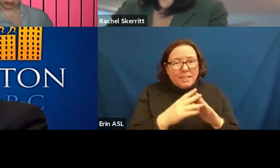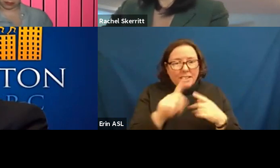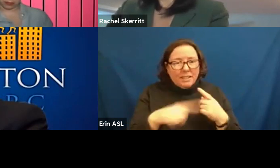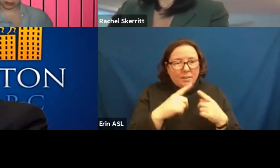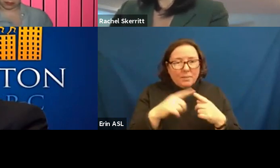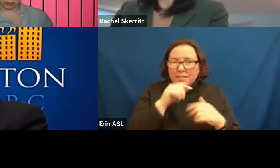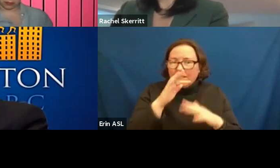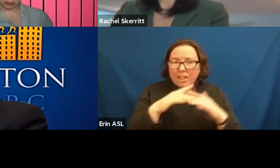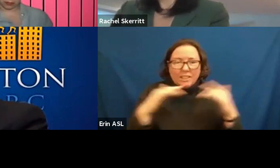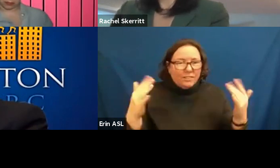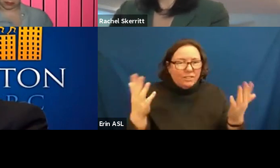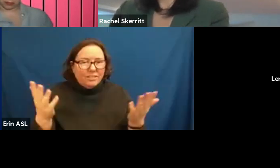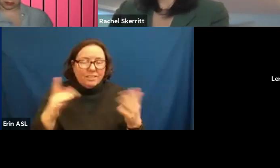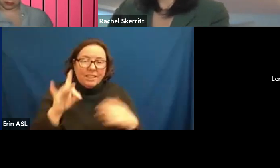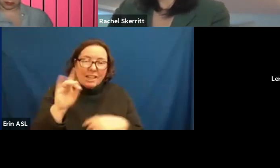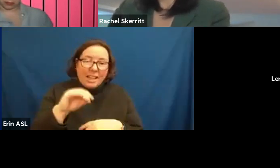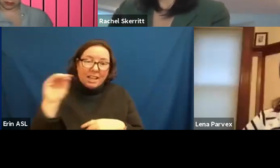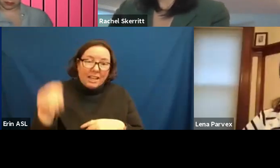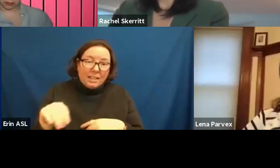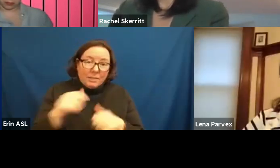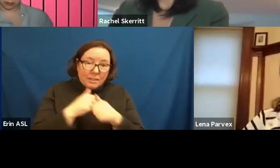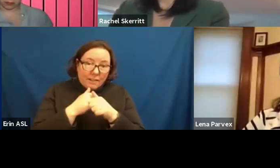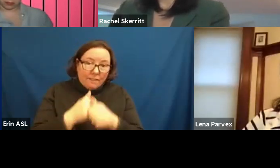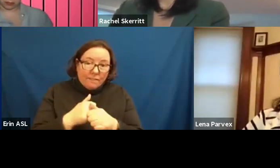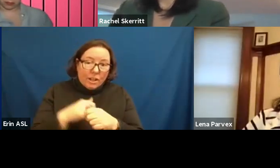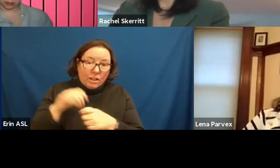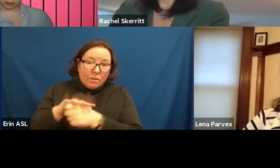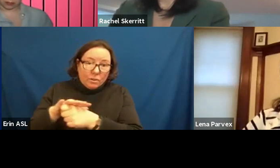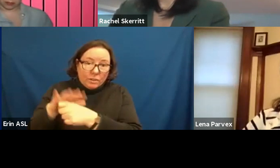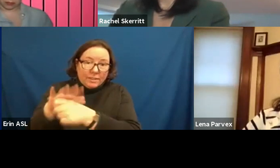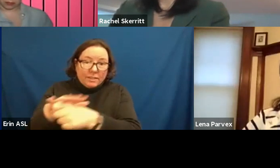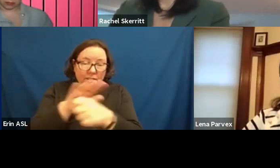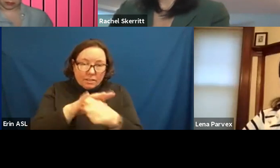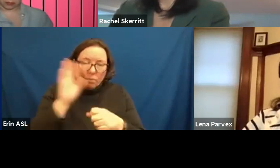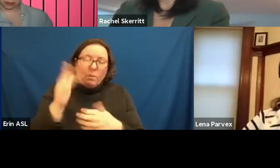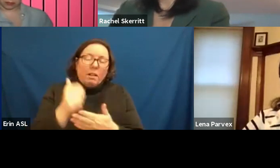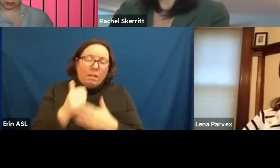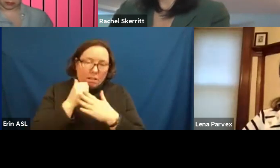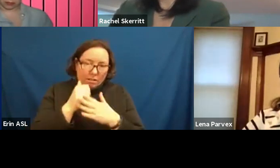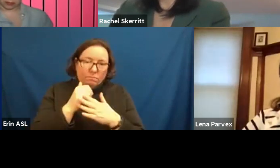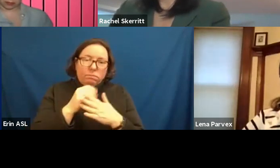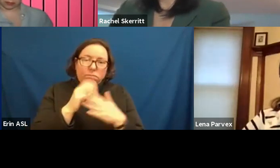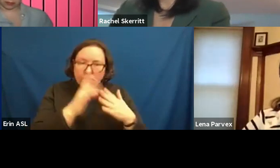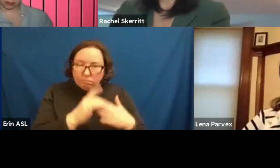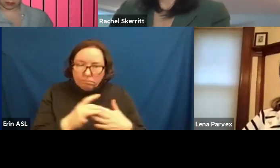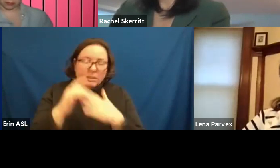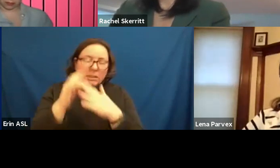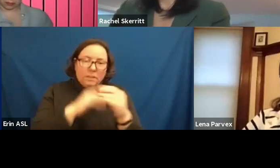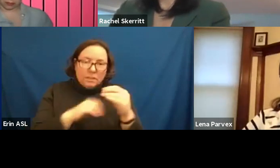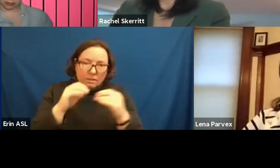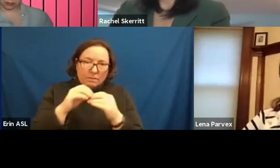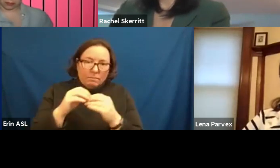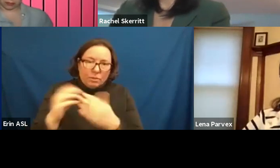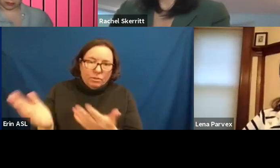Allocating 80% of the seats by ranking students within zip codes will be a step towards developing the talents of kids from all